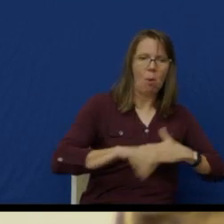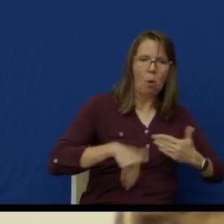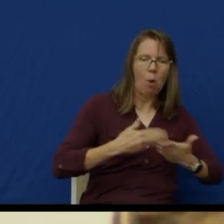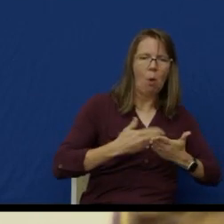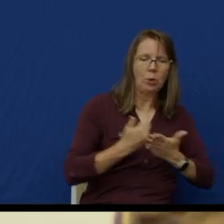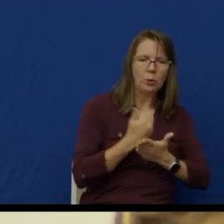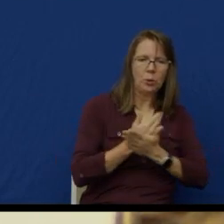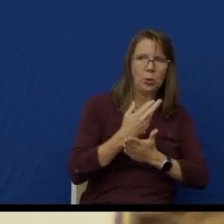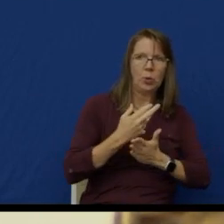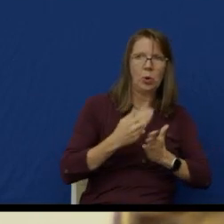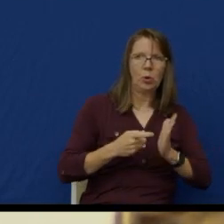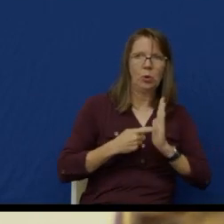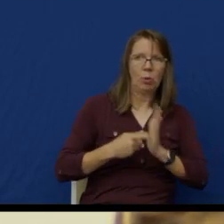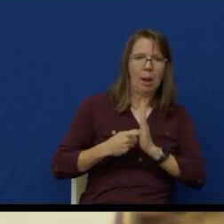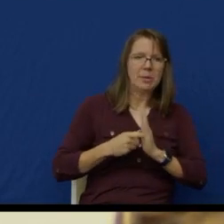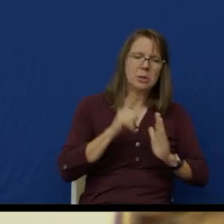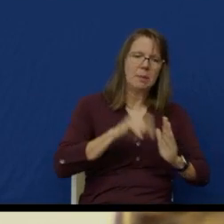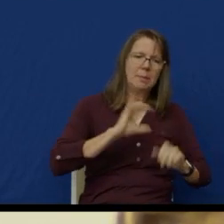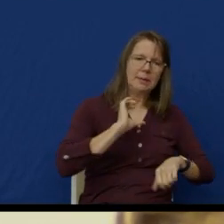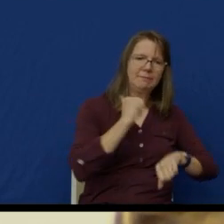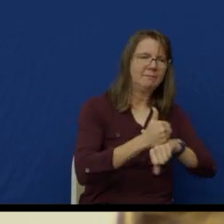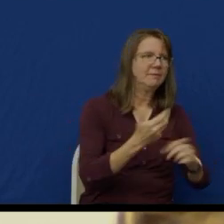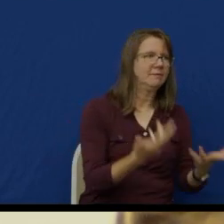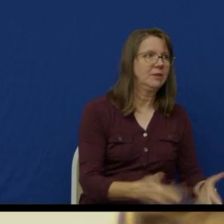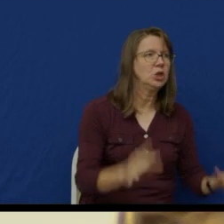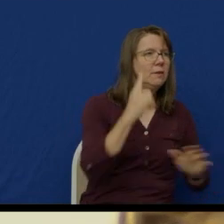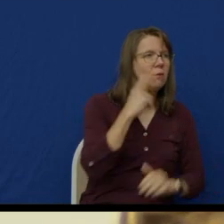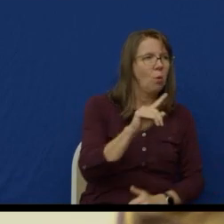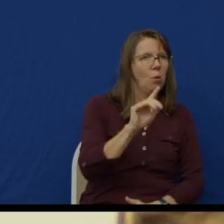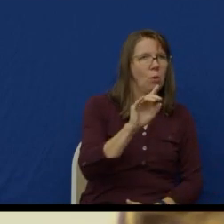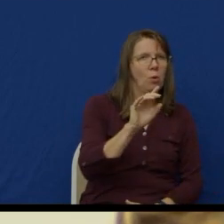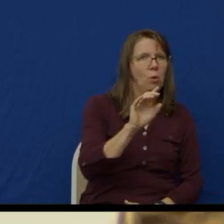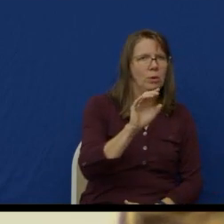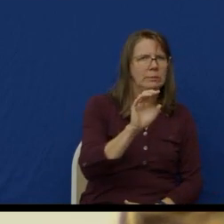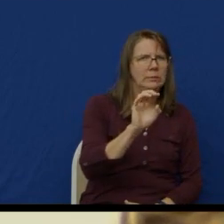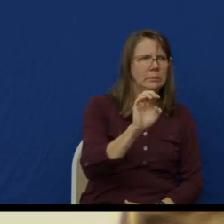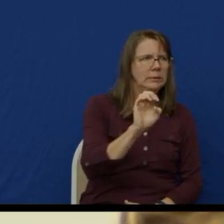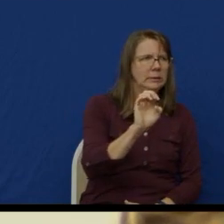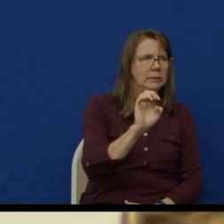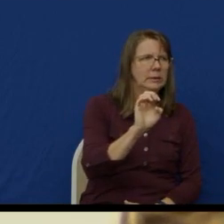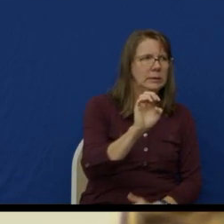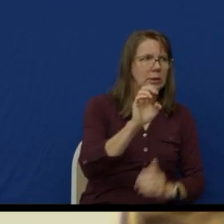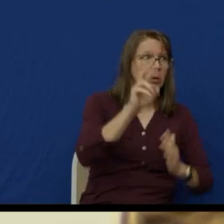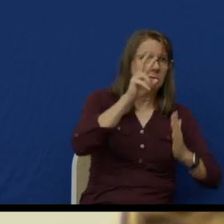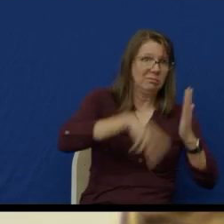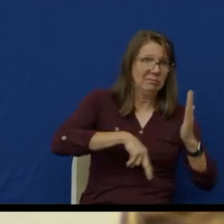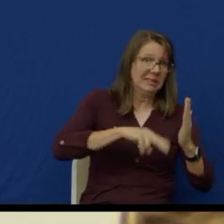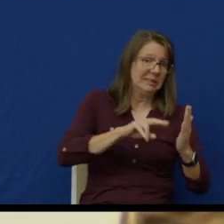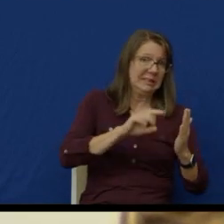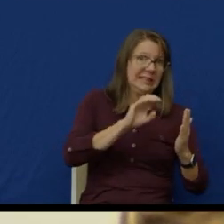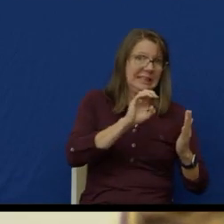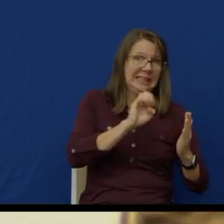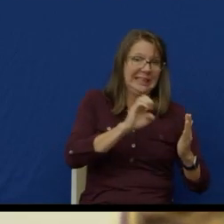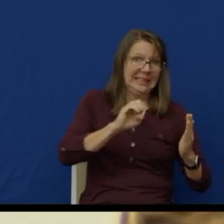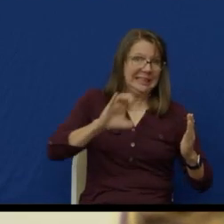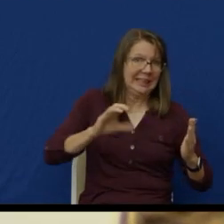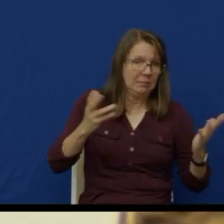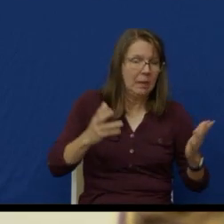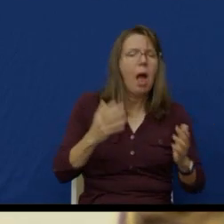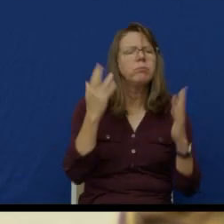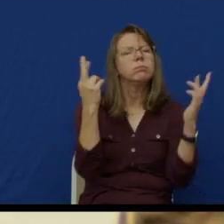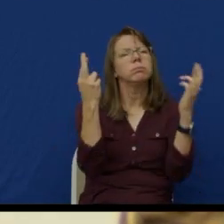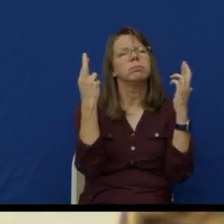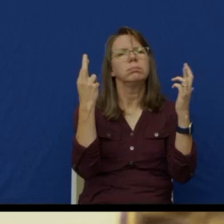for Read to Succeed, and it is not a light lift, as we know. And so I hope that people will